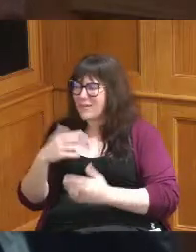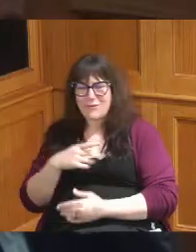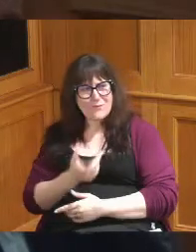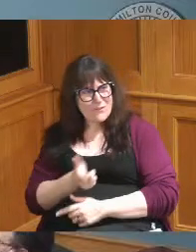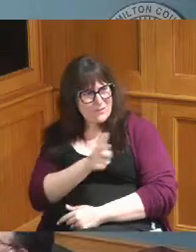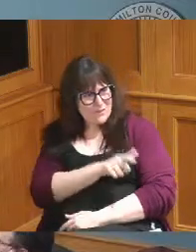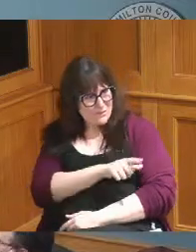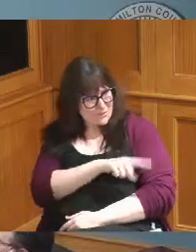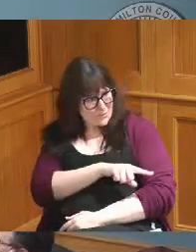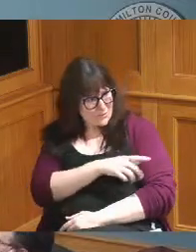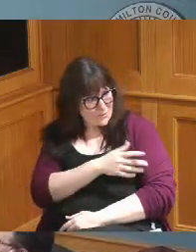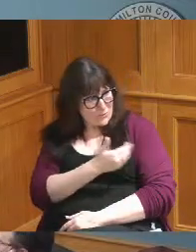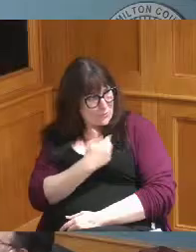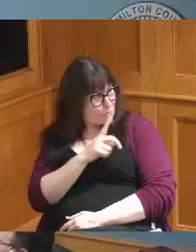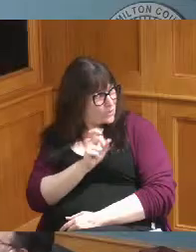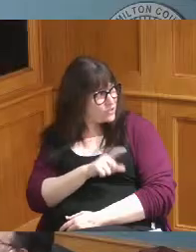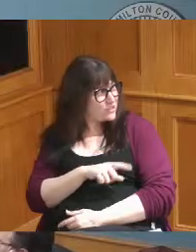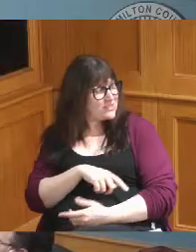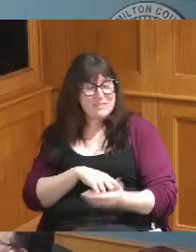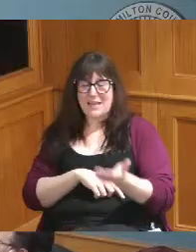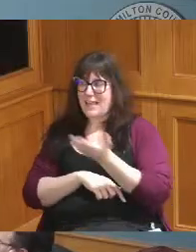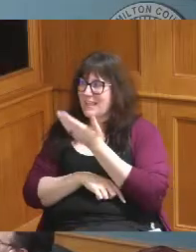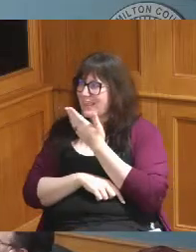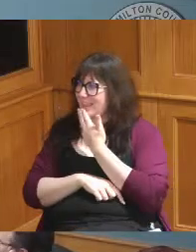Summer-Dumas? Thank you.